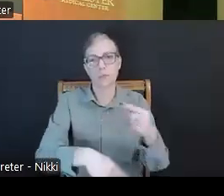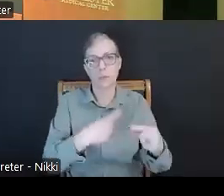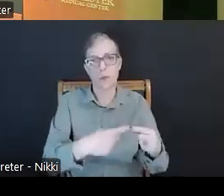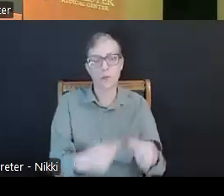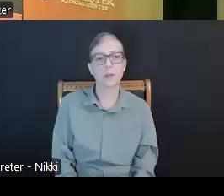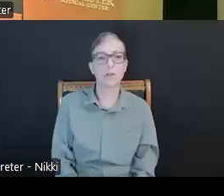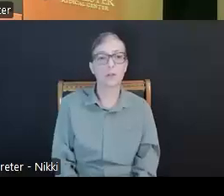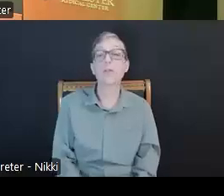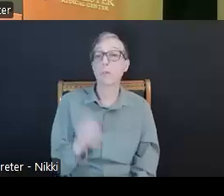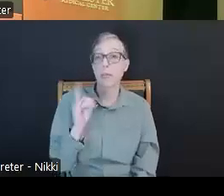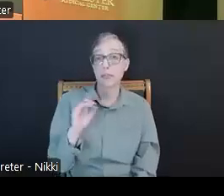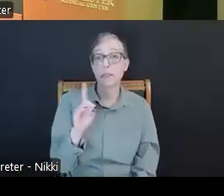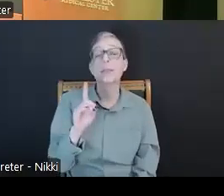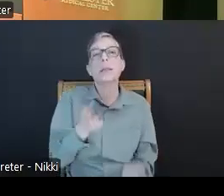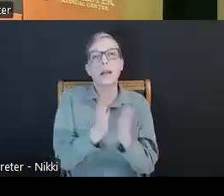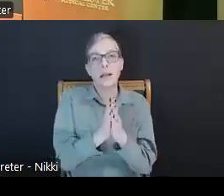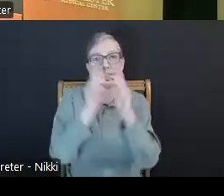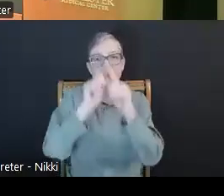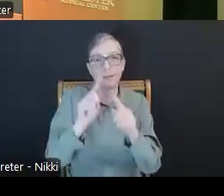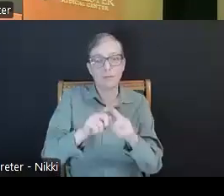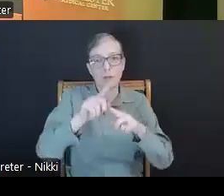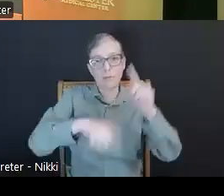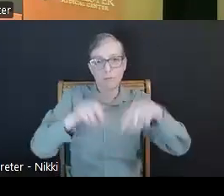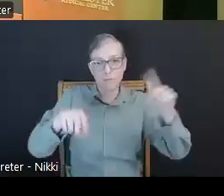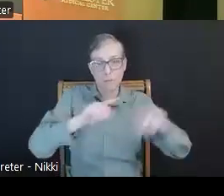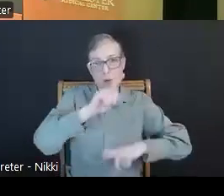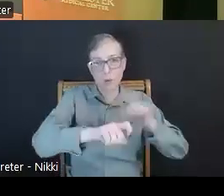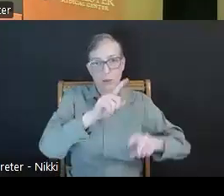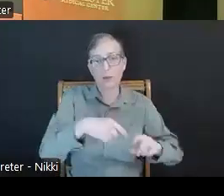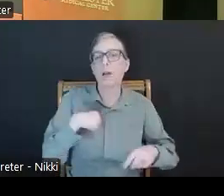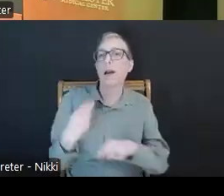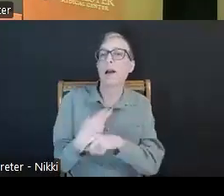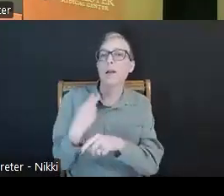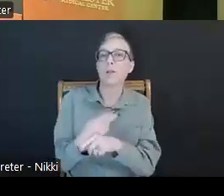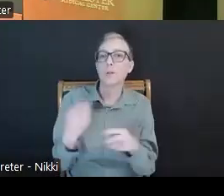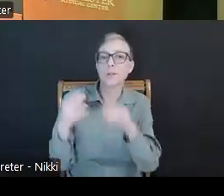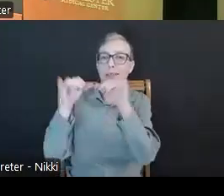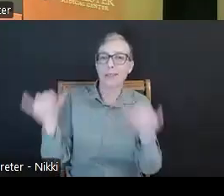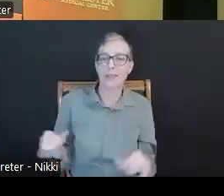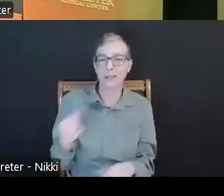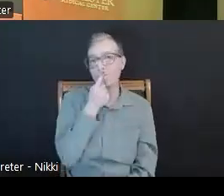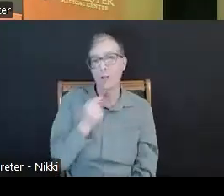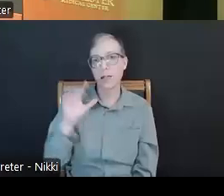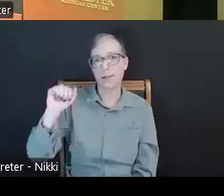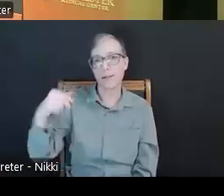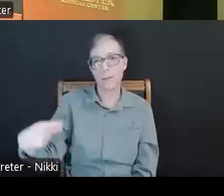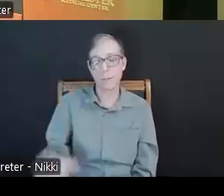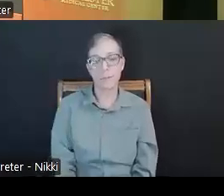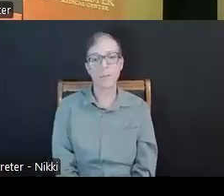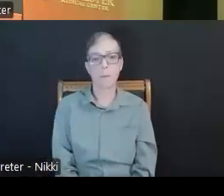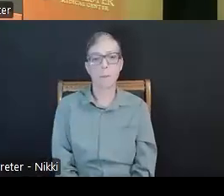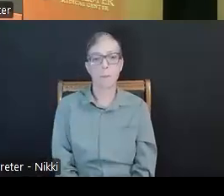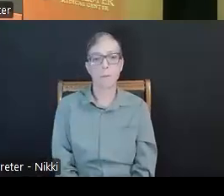types of questions, and I did use the RedCap platform, which was really helpful to kind of keep everything organized. So afterwards,